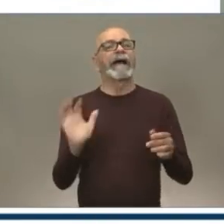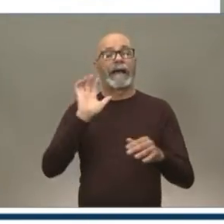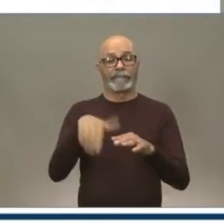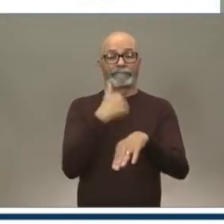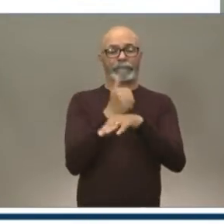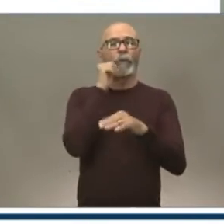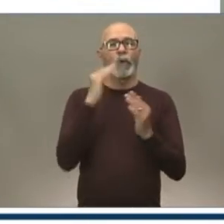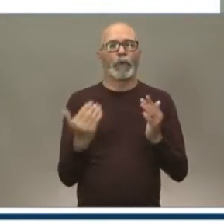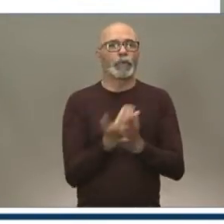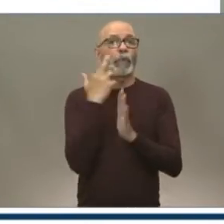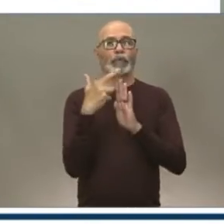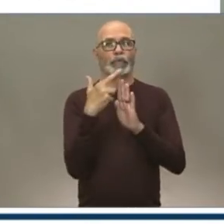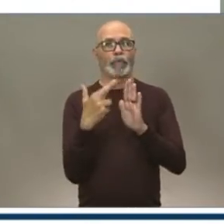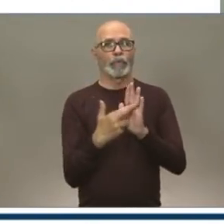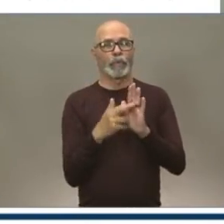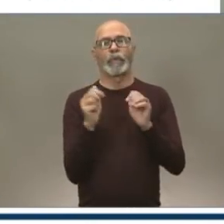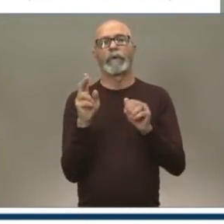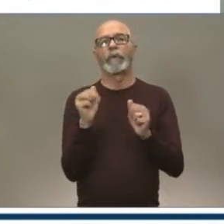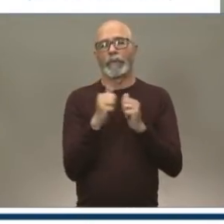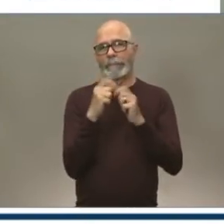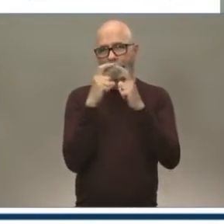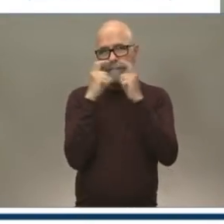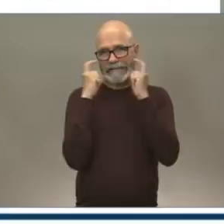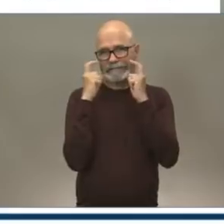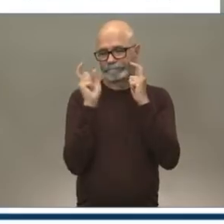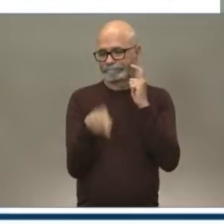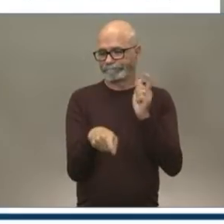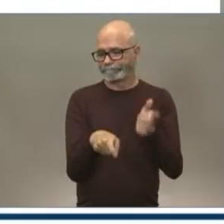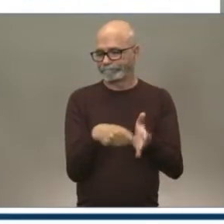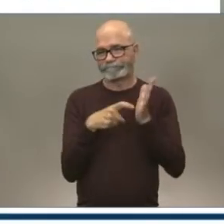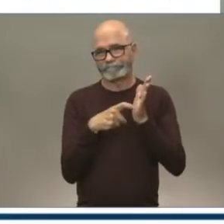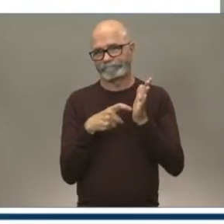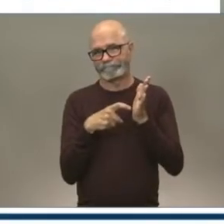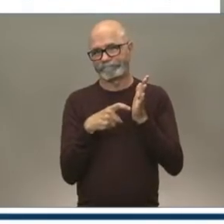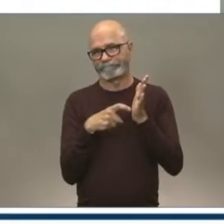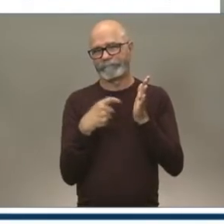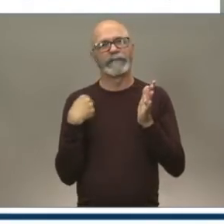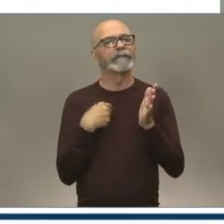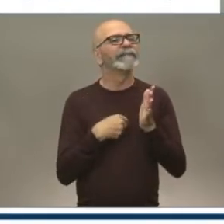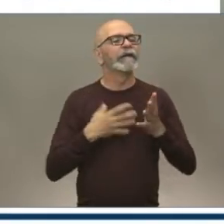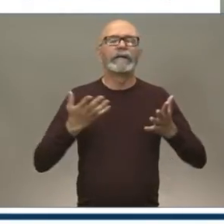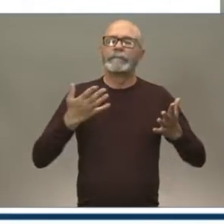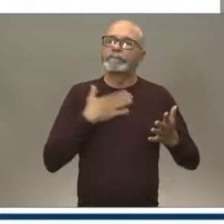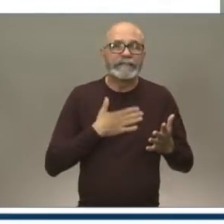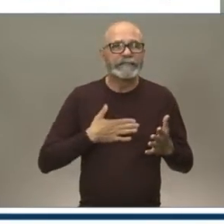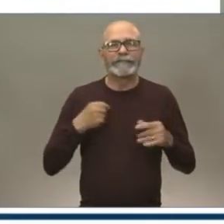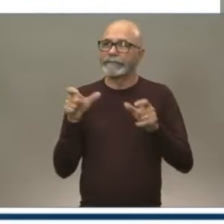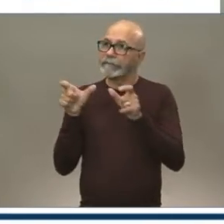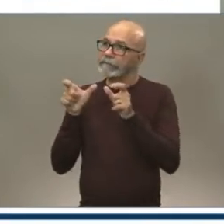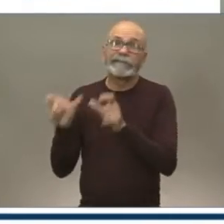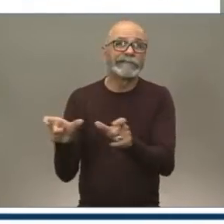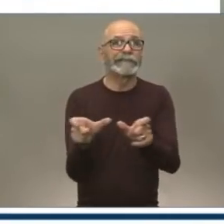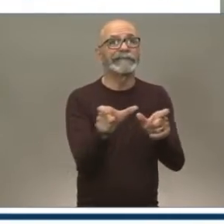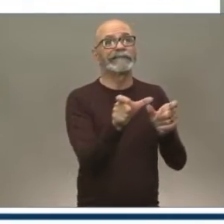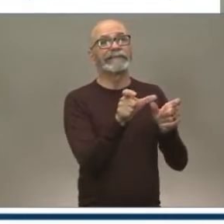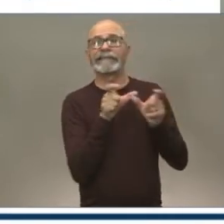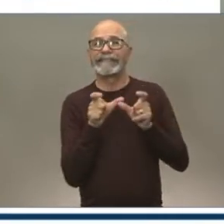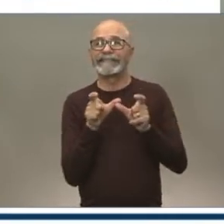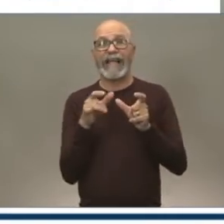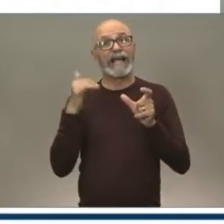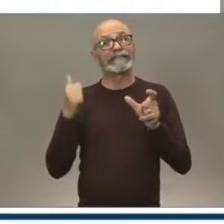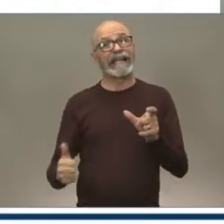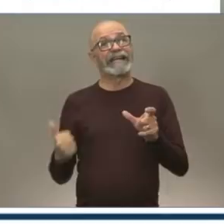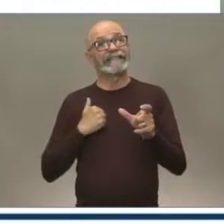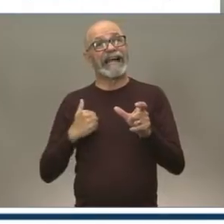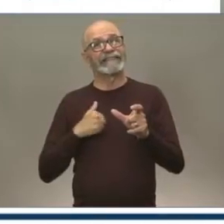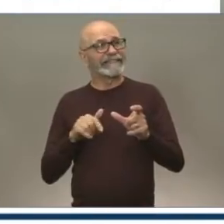restrictions are necessary to see that Nova Scotians continue to be protected. Throughout Canada, COVID is on the minds of many, as it should